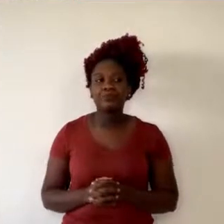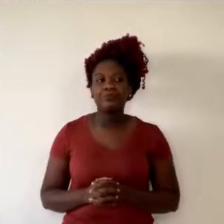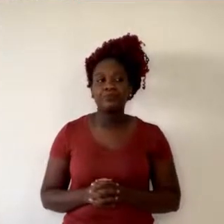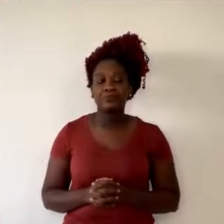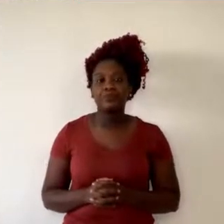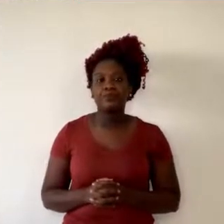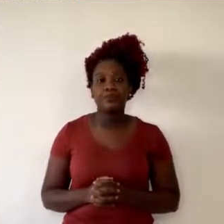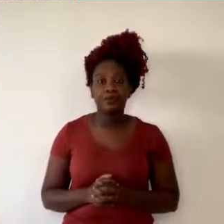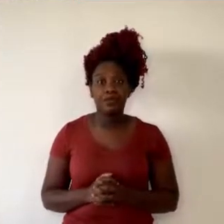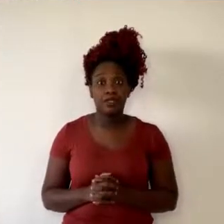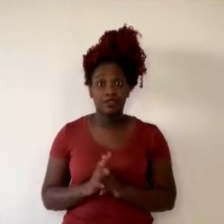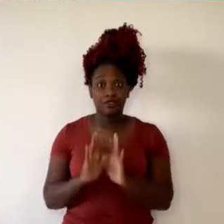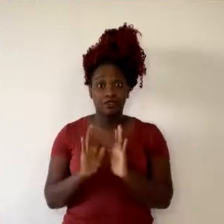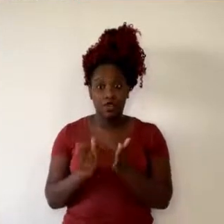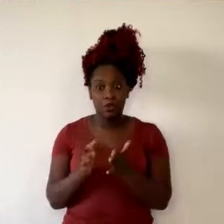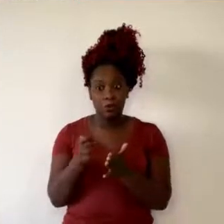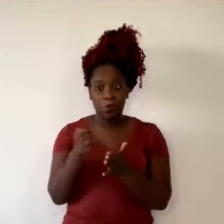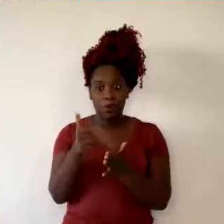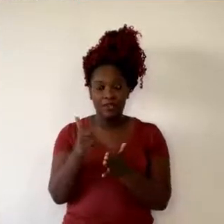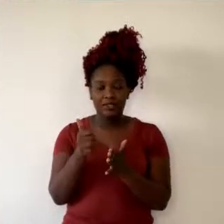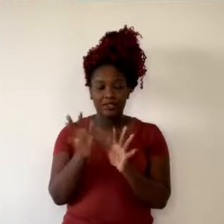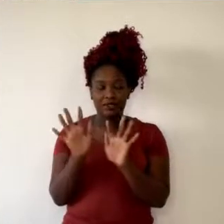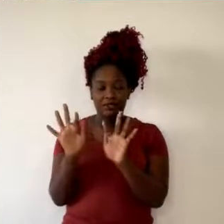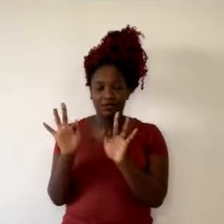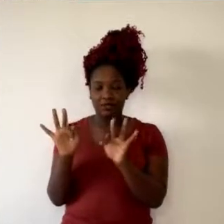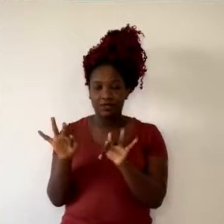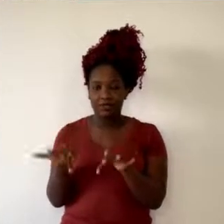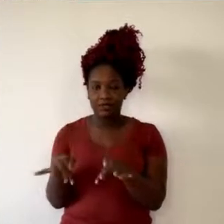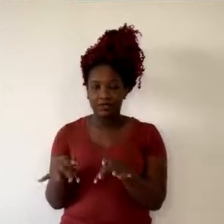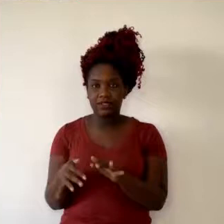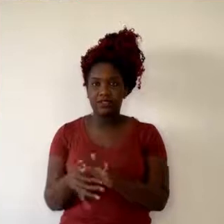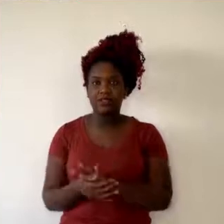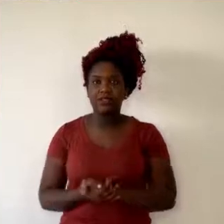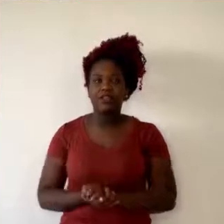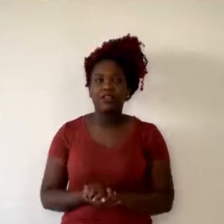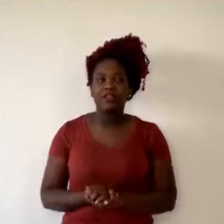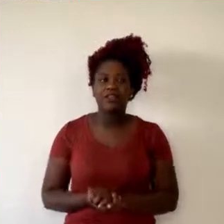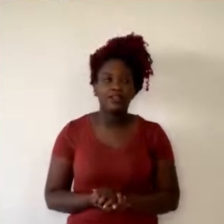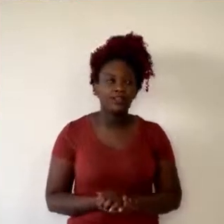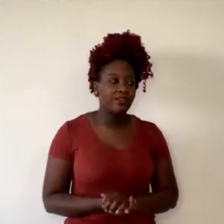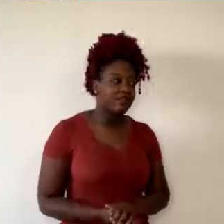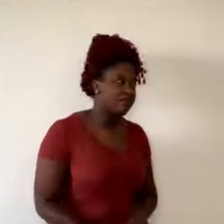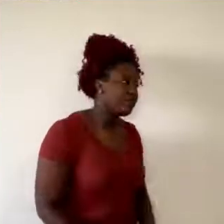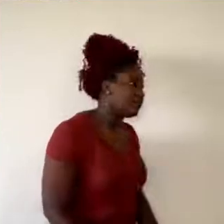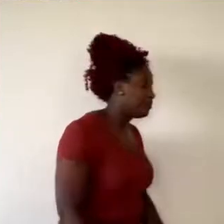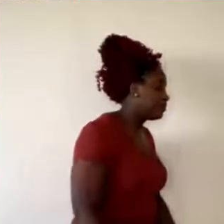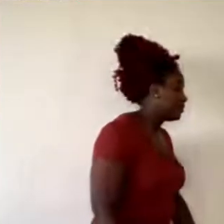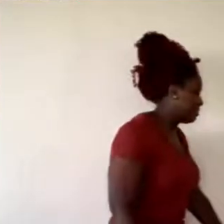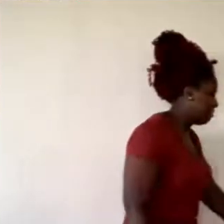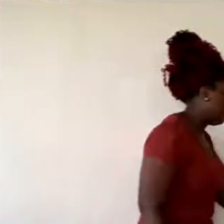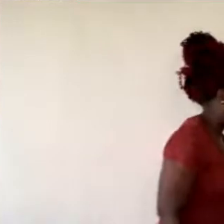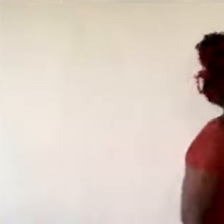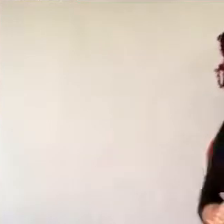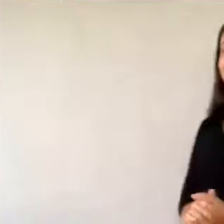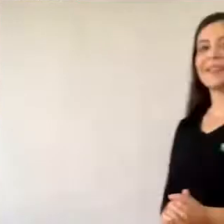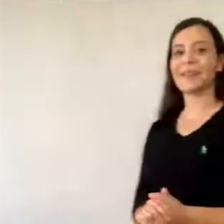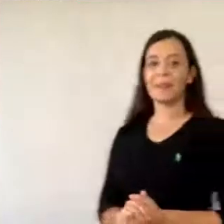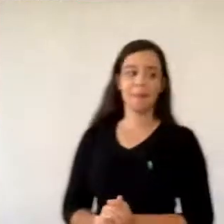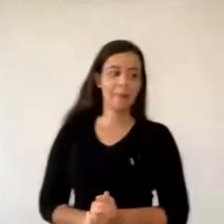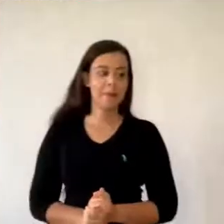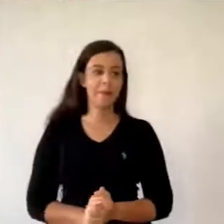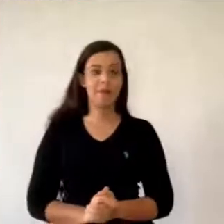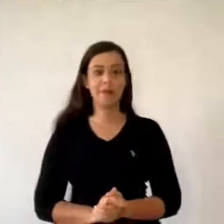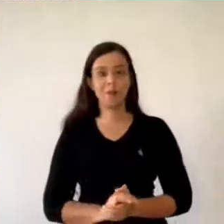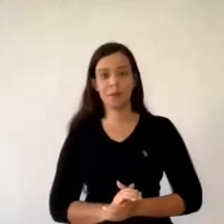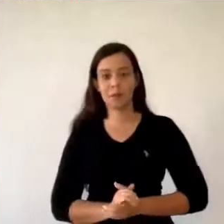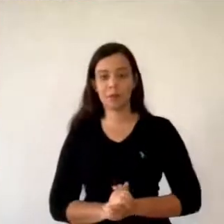Then I'm going to then move us towards our conclusion. And as I stated in the beginning, we received